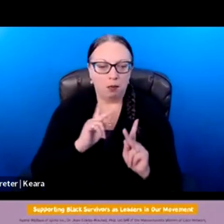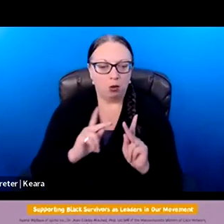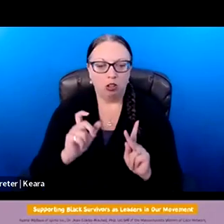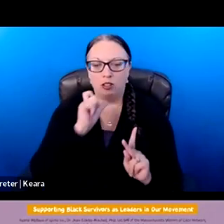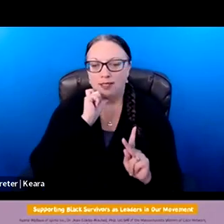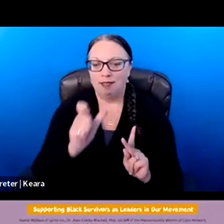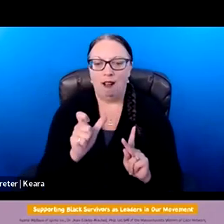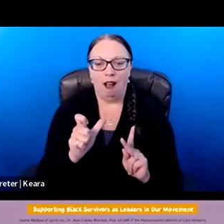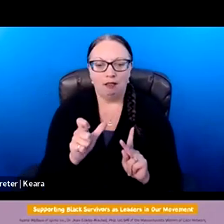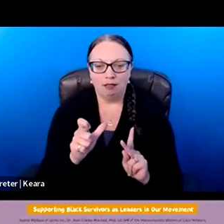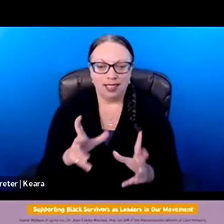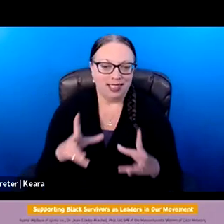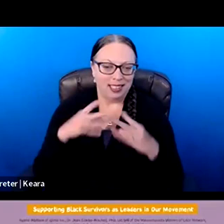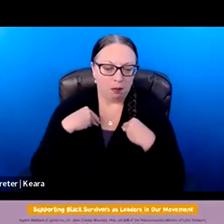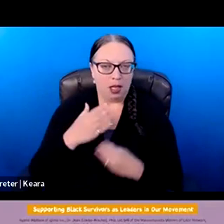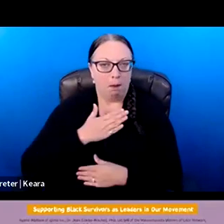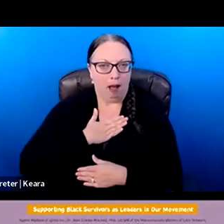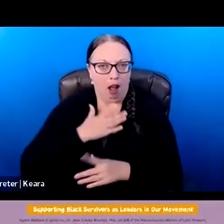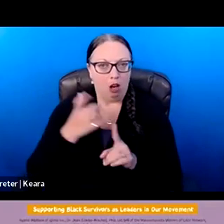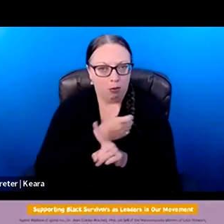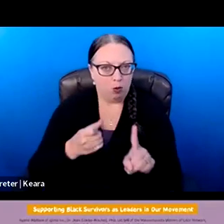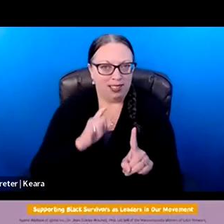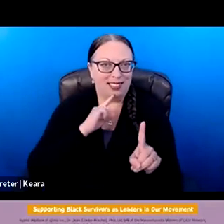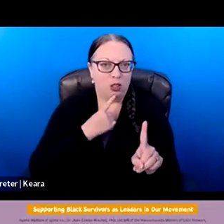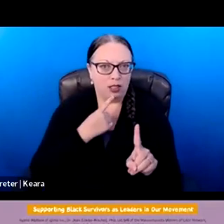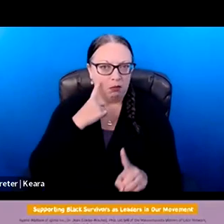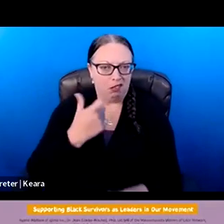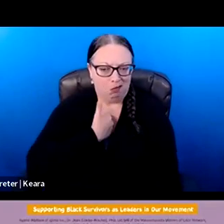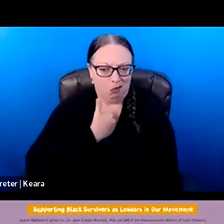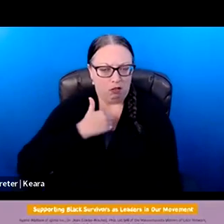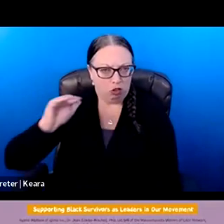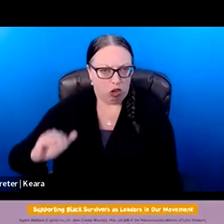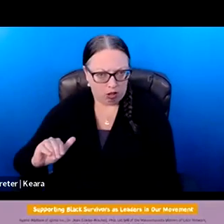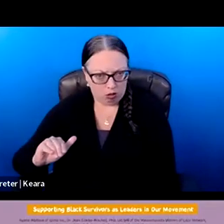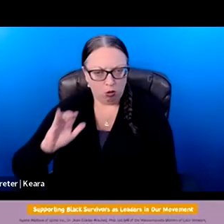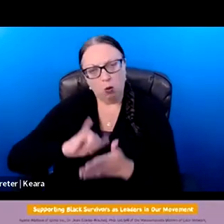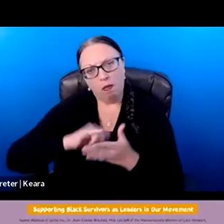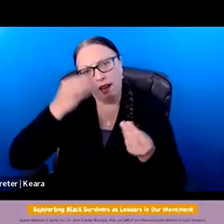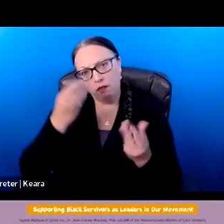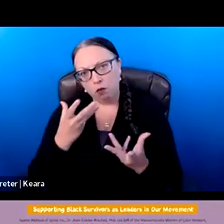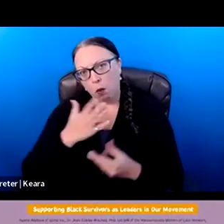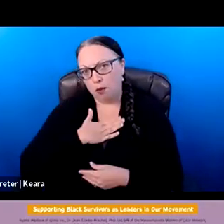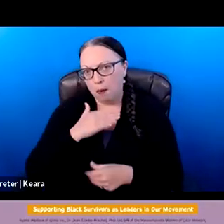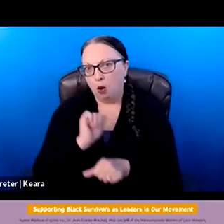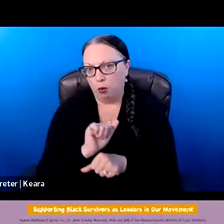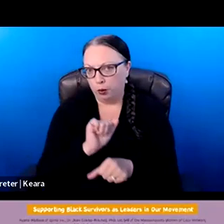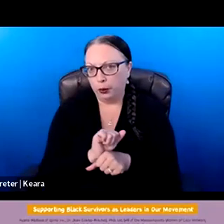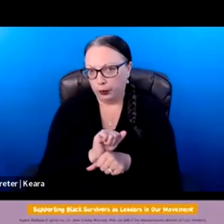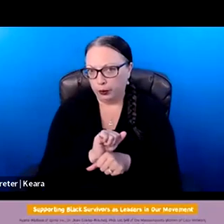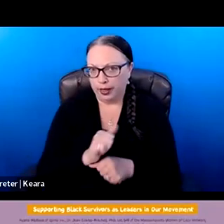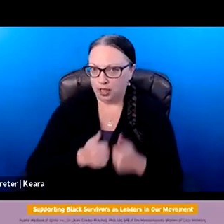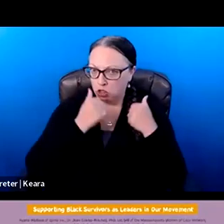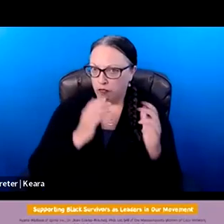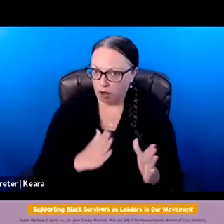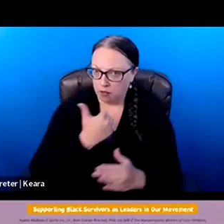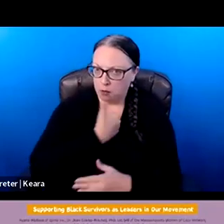abuse seriously because I was a child. So it really informs my work as not only a survivor, but